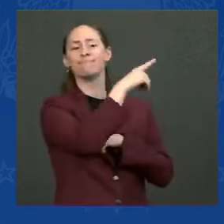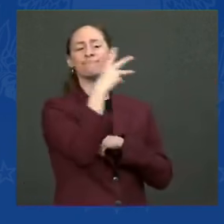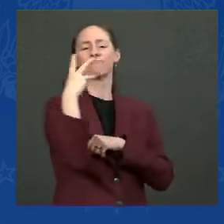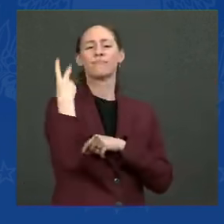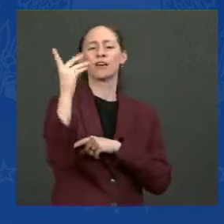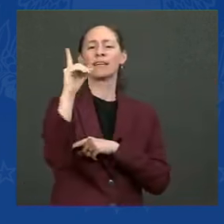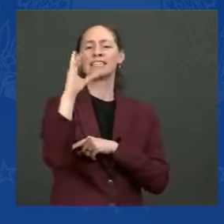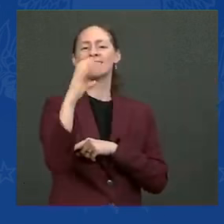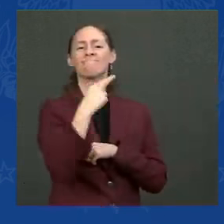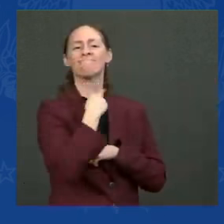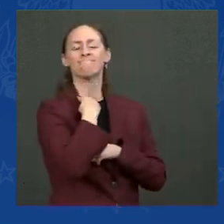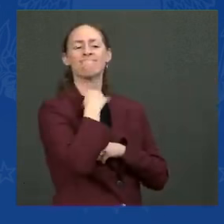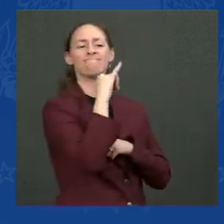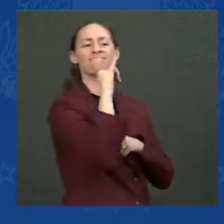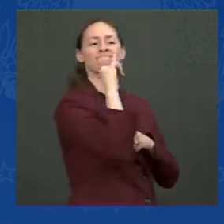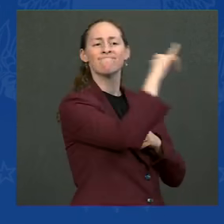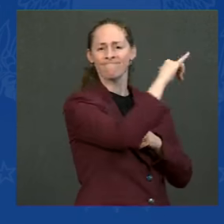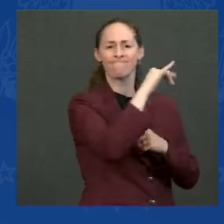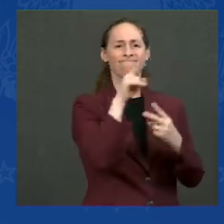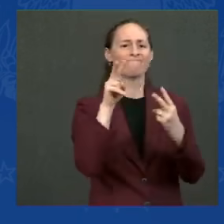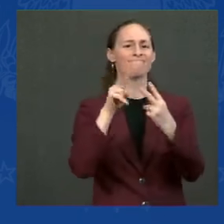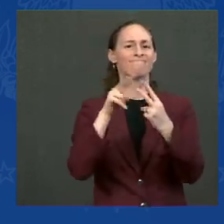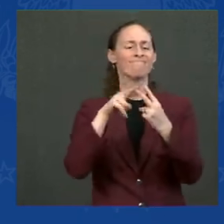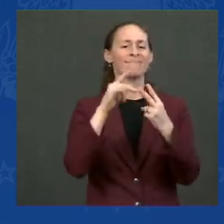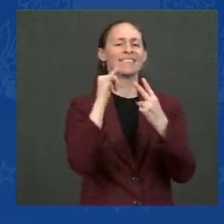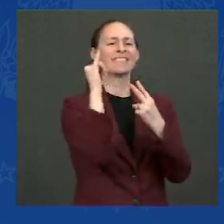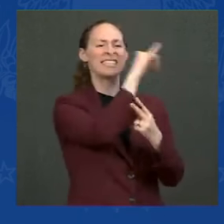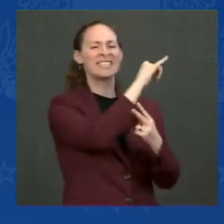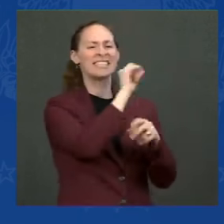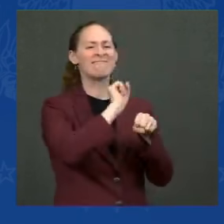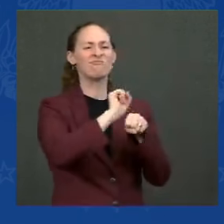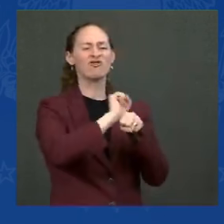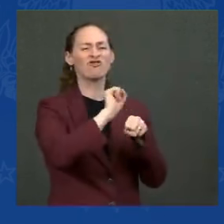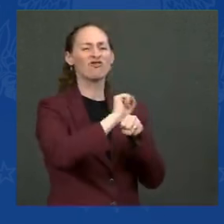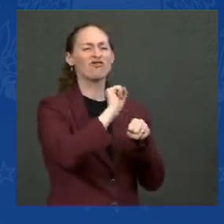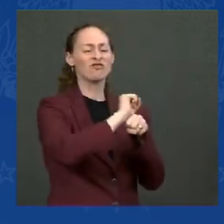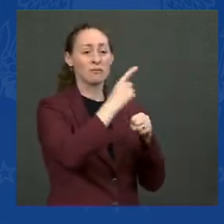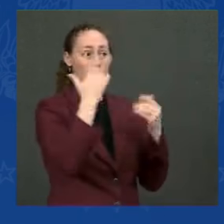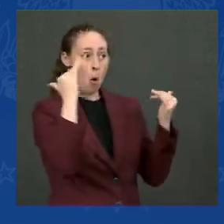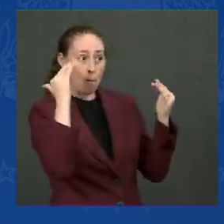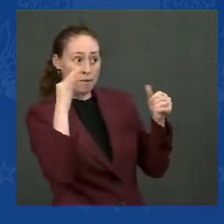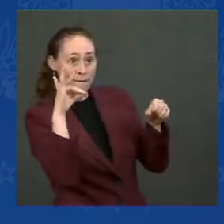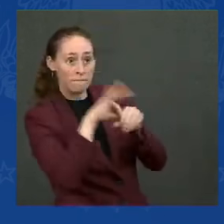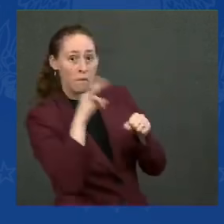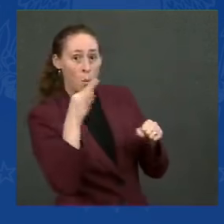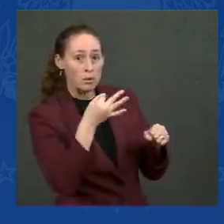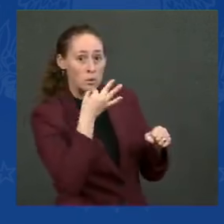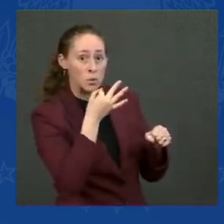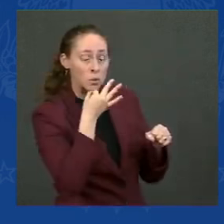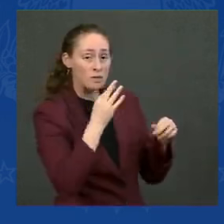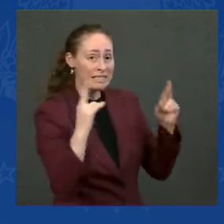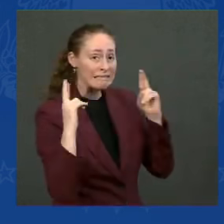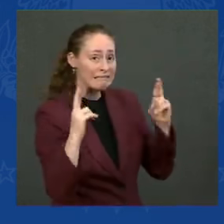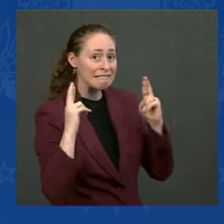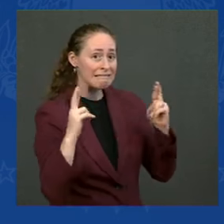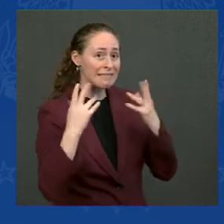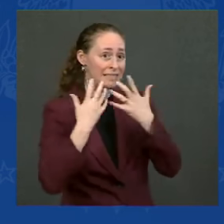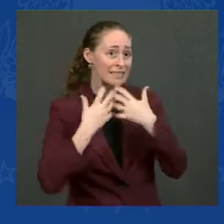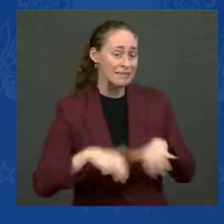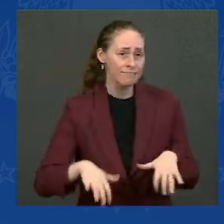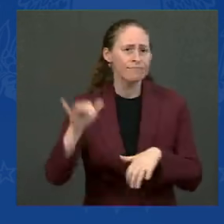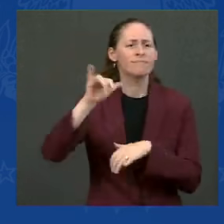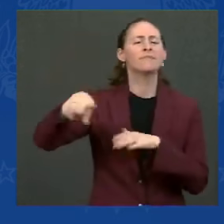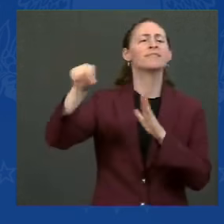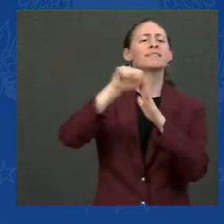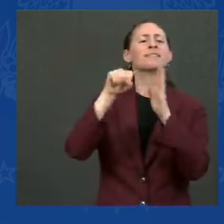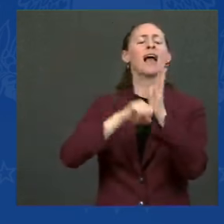to, they're in Washington and hopefully be voting soon. Also, we've got state leadership here. Lieutenant Governor